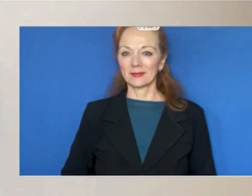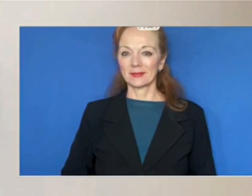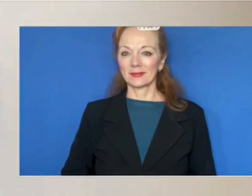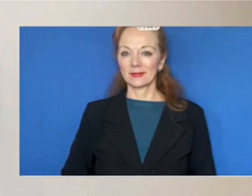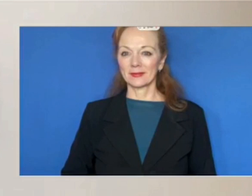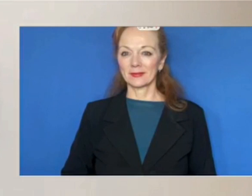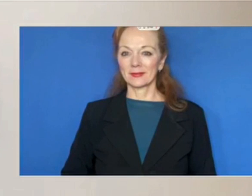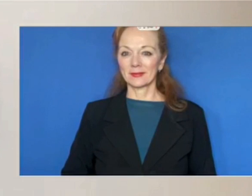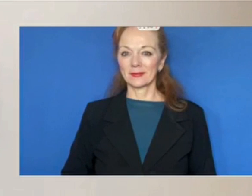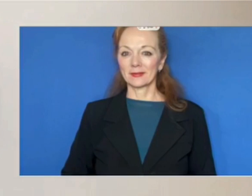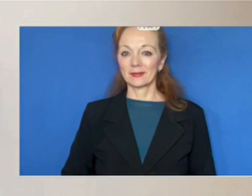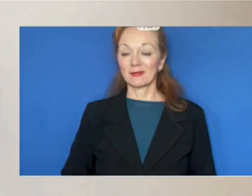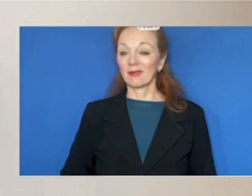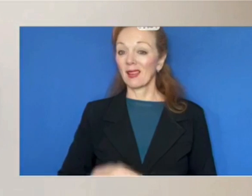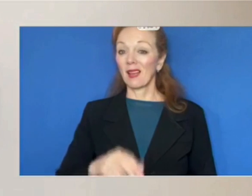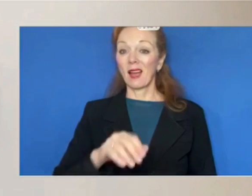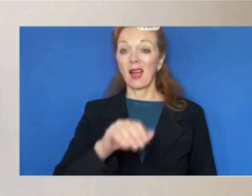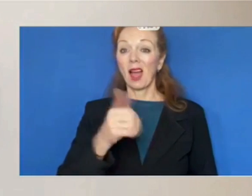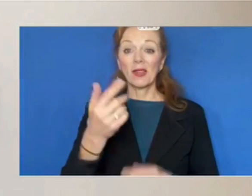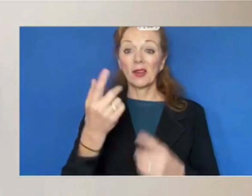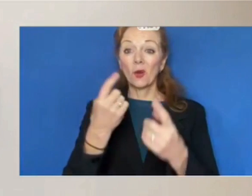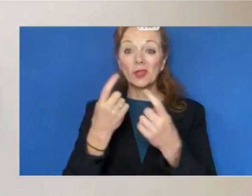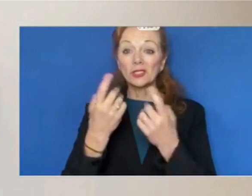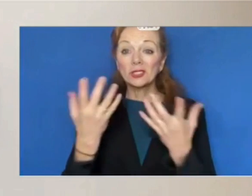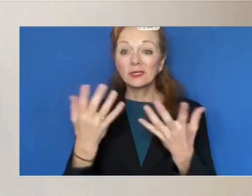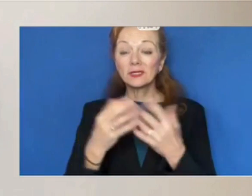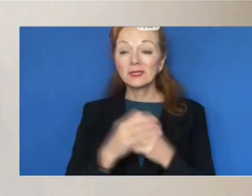Any other questions this morning from our media partners?